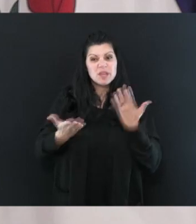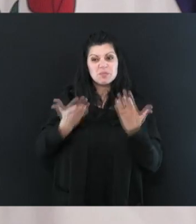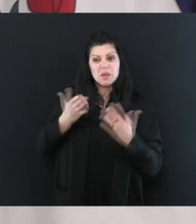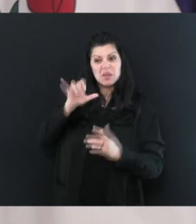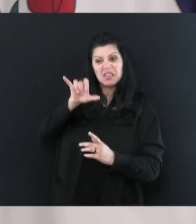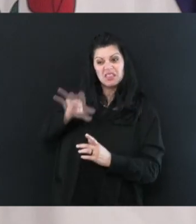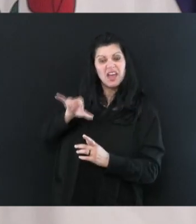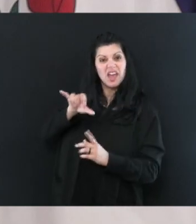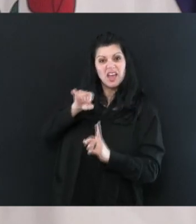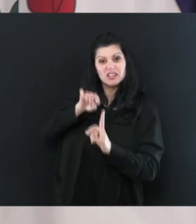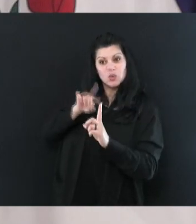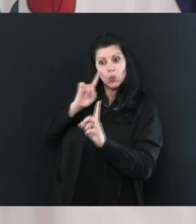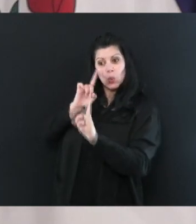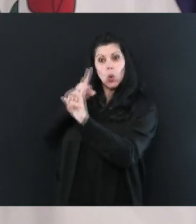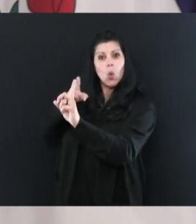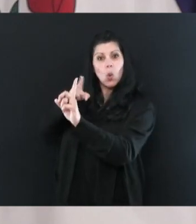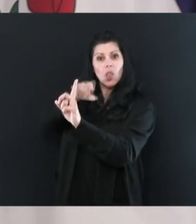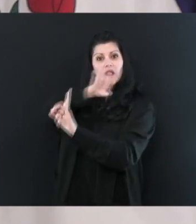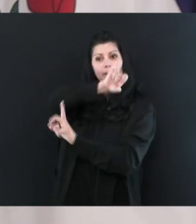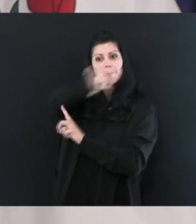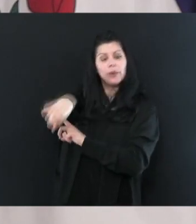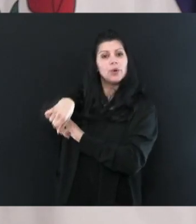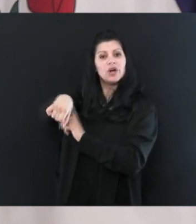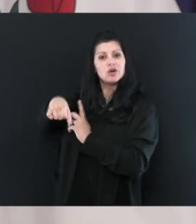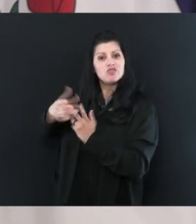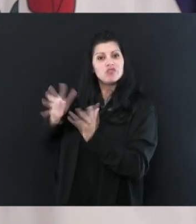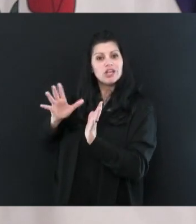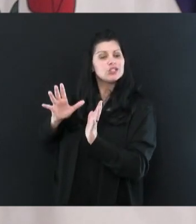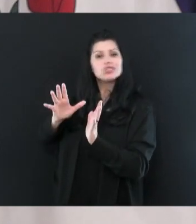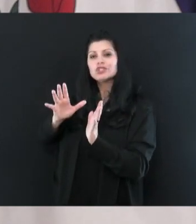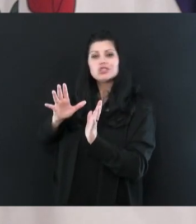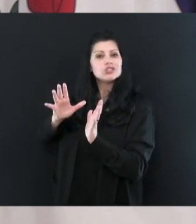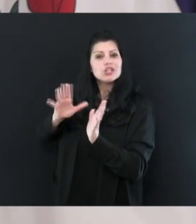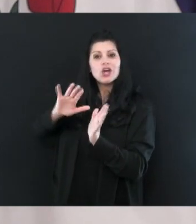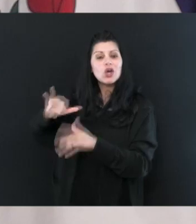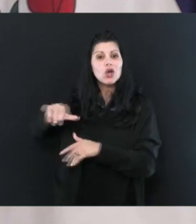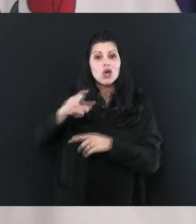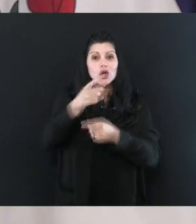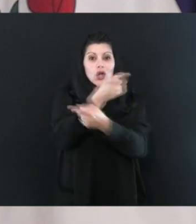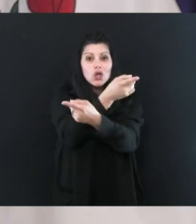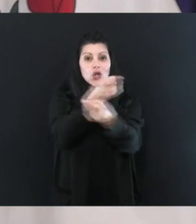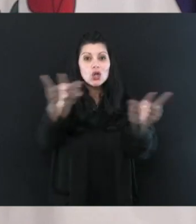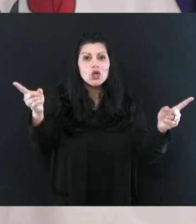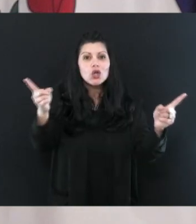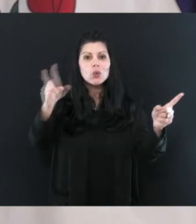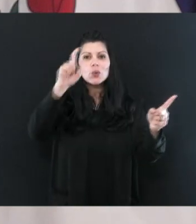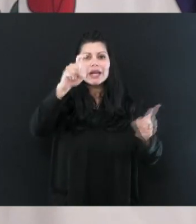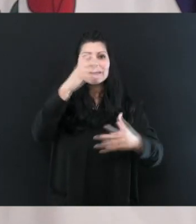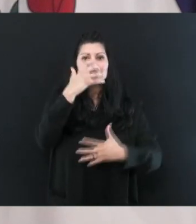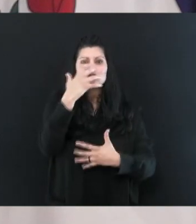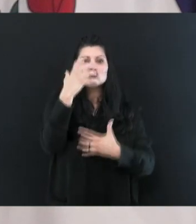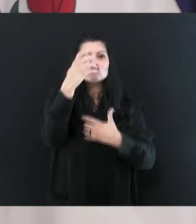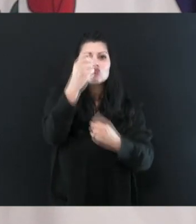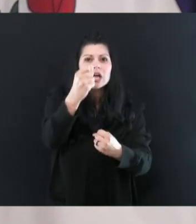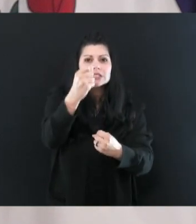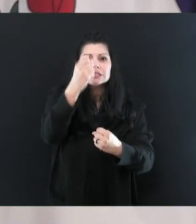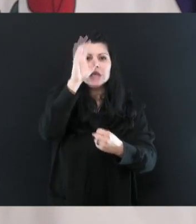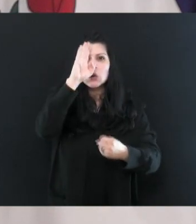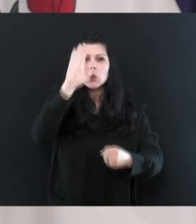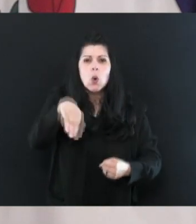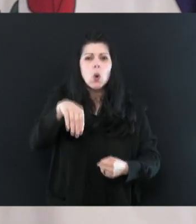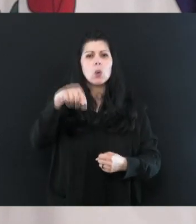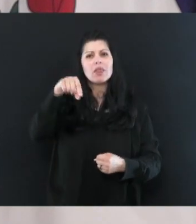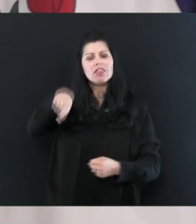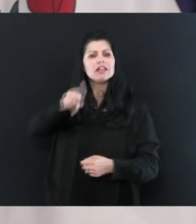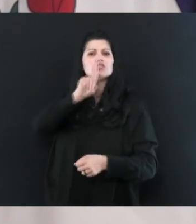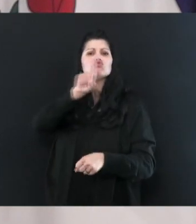took a lot for you to really believe that this was real. It took a lot to believe that there